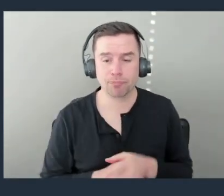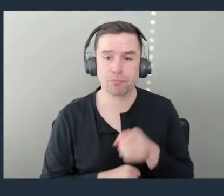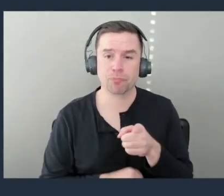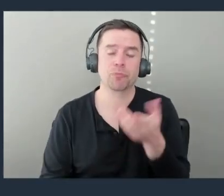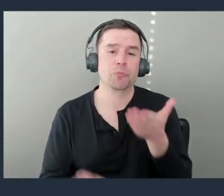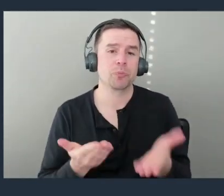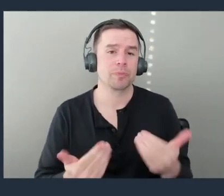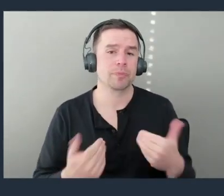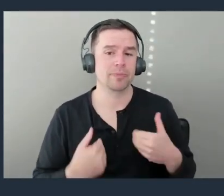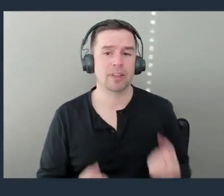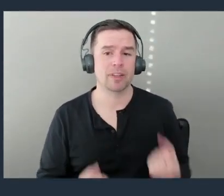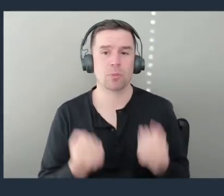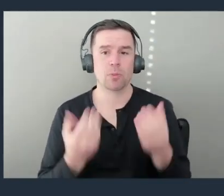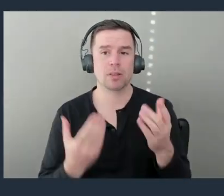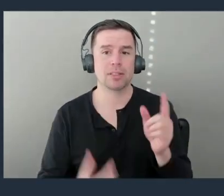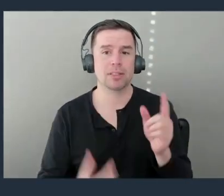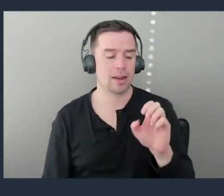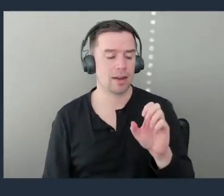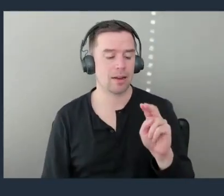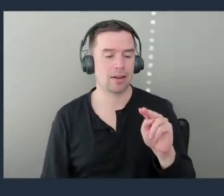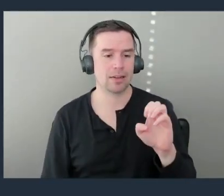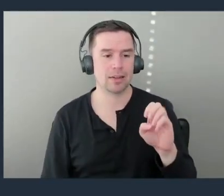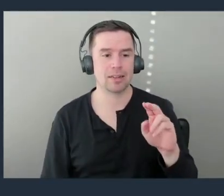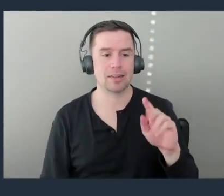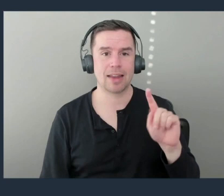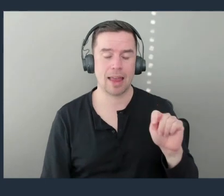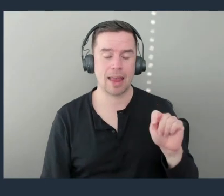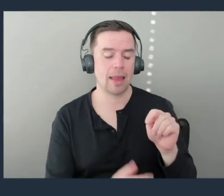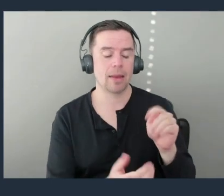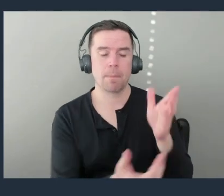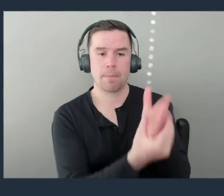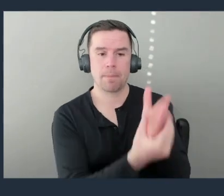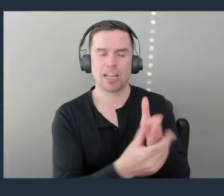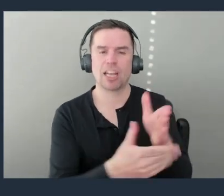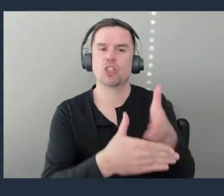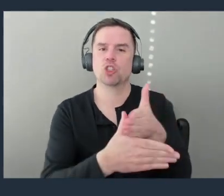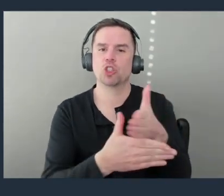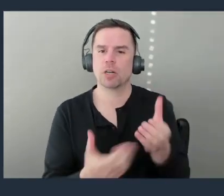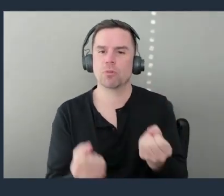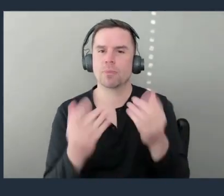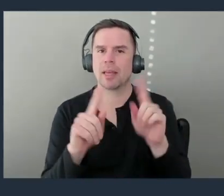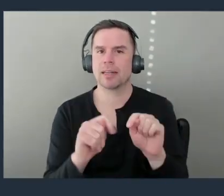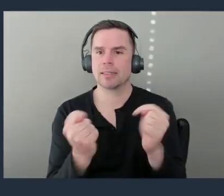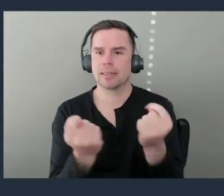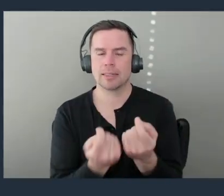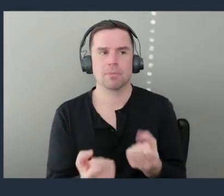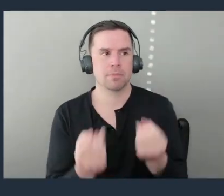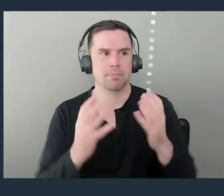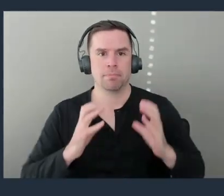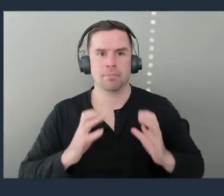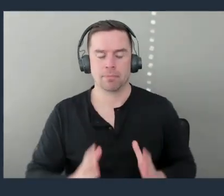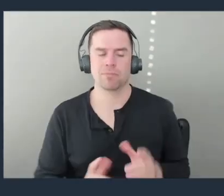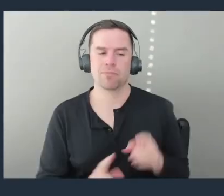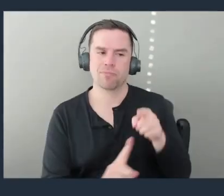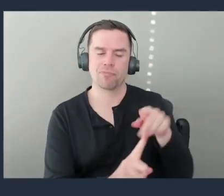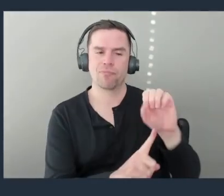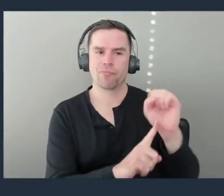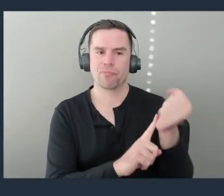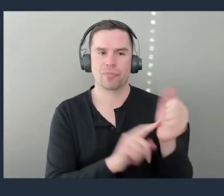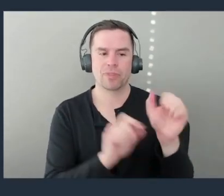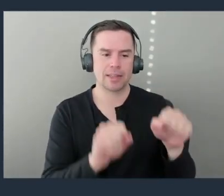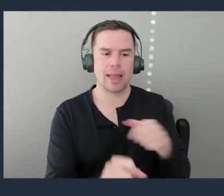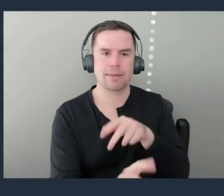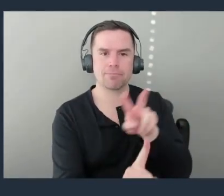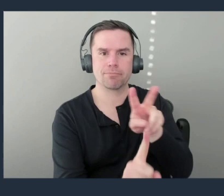multi-tenant bucket that is shared across multiple teams and customers. In these cases, it is common to assign specific prefixes to